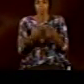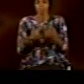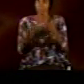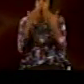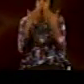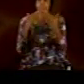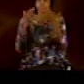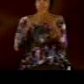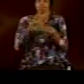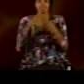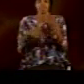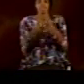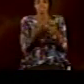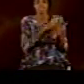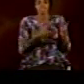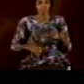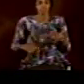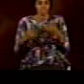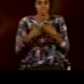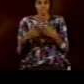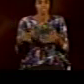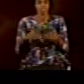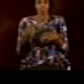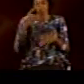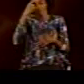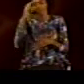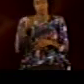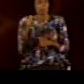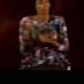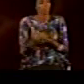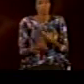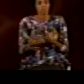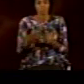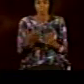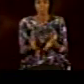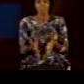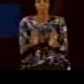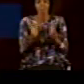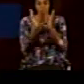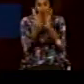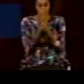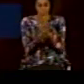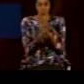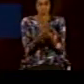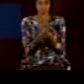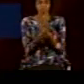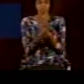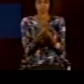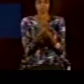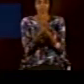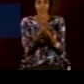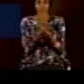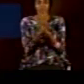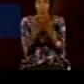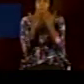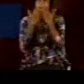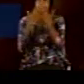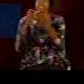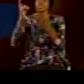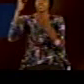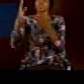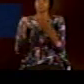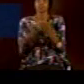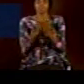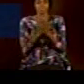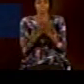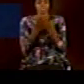want to praise and thank him for everything. Lift up your voice and give thanks unto the Lord. Praise his